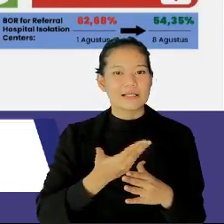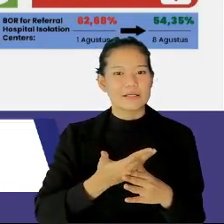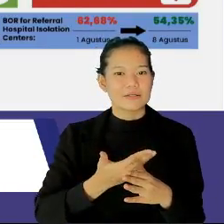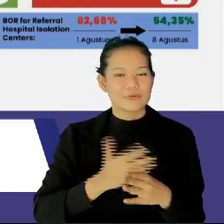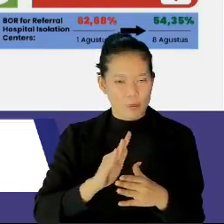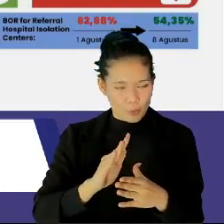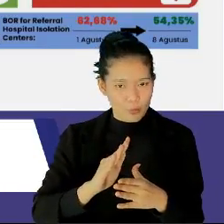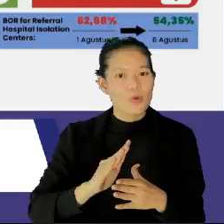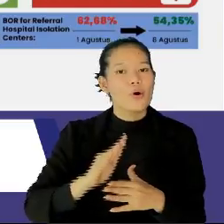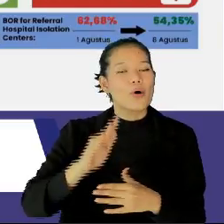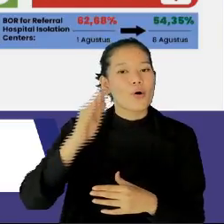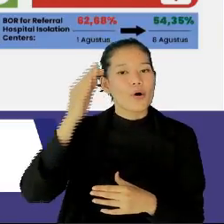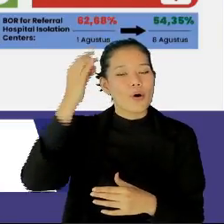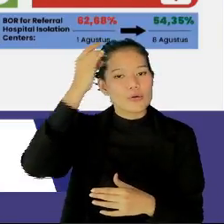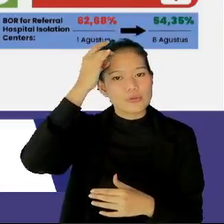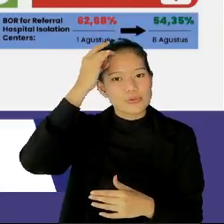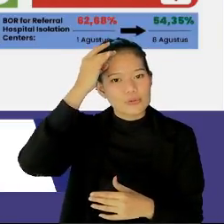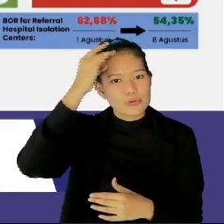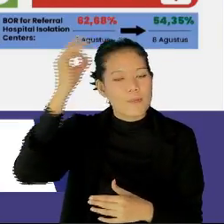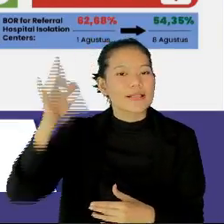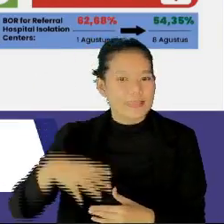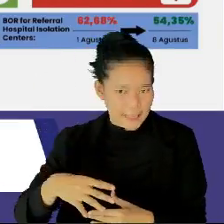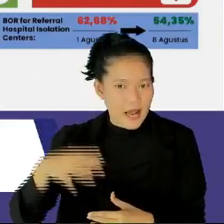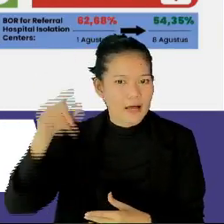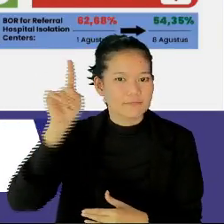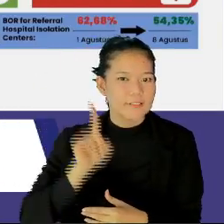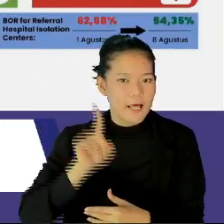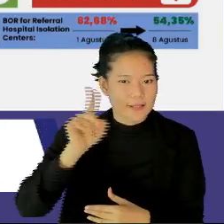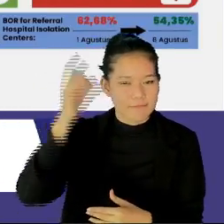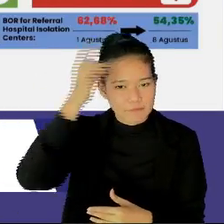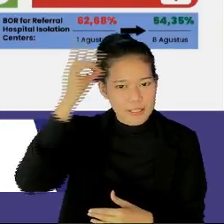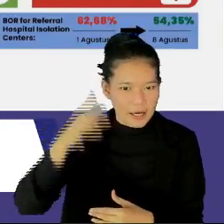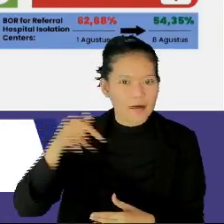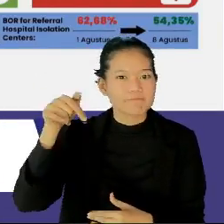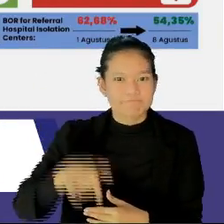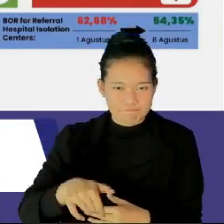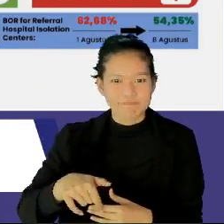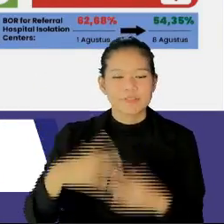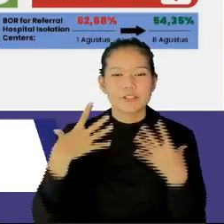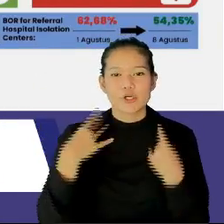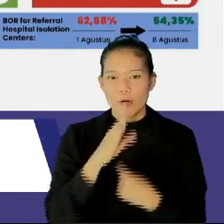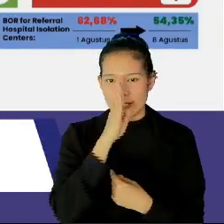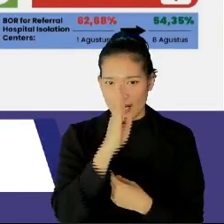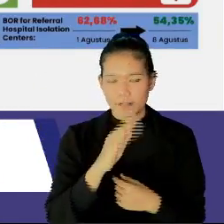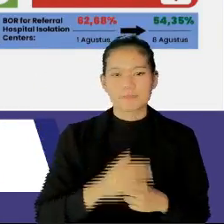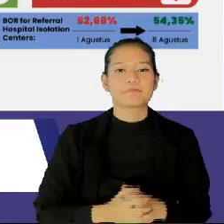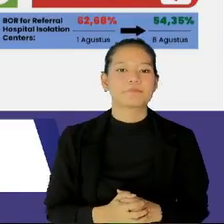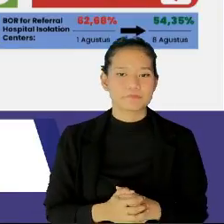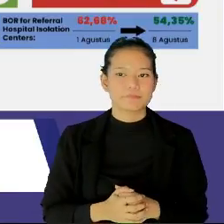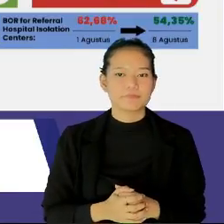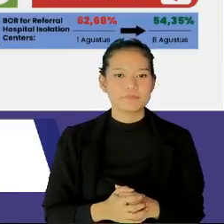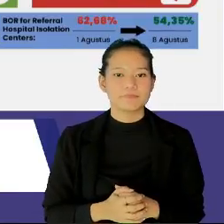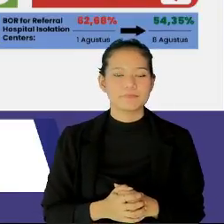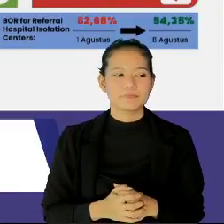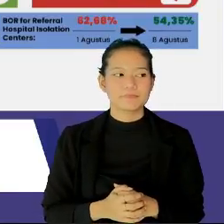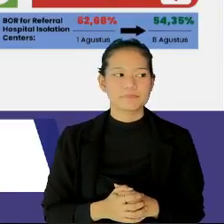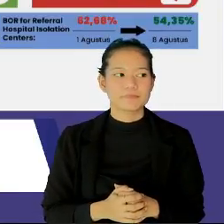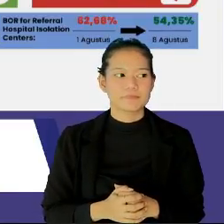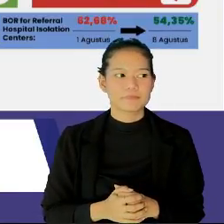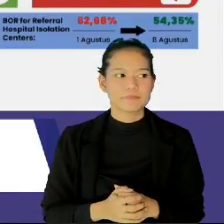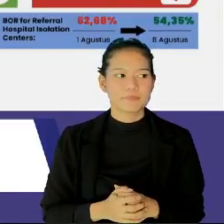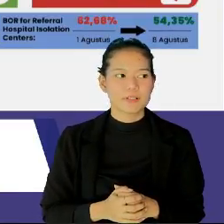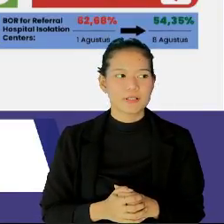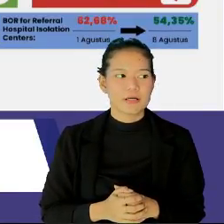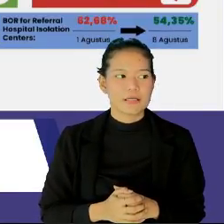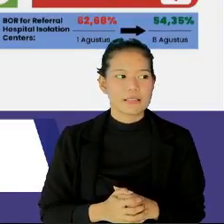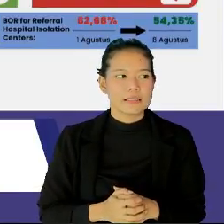North Sumatra, South Sumatra, Bangka Belitung, and also Central Java. Therefore, apart